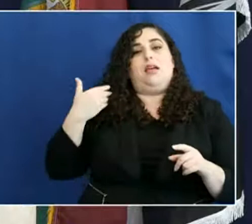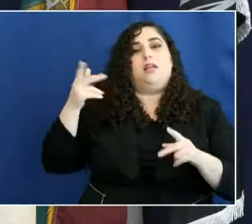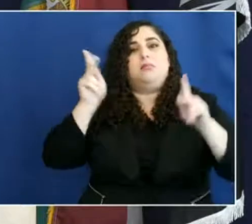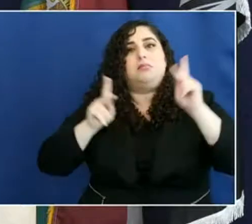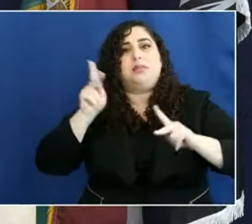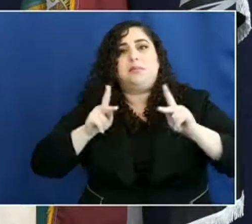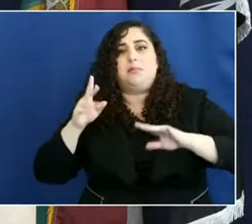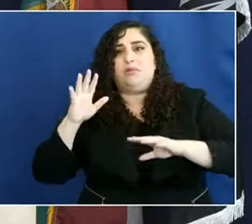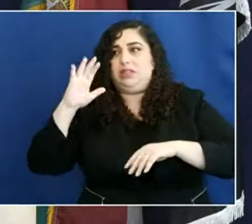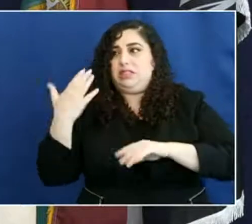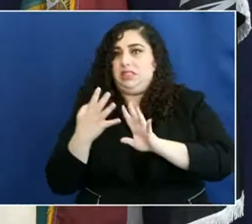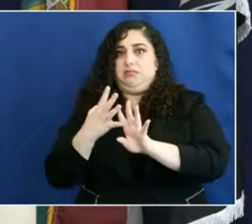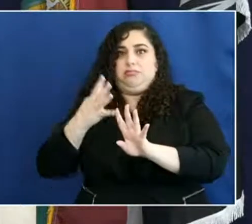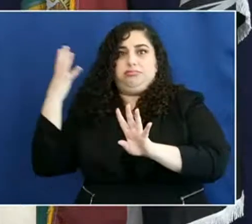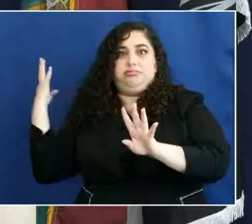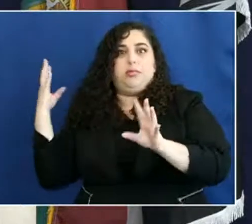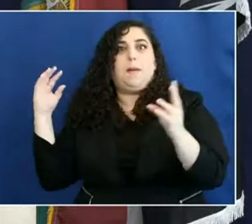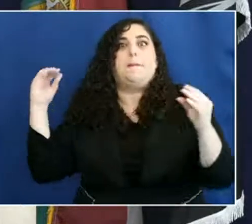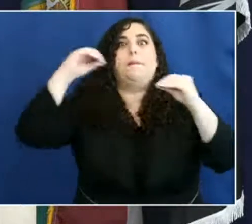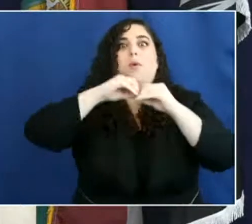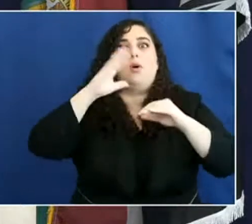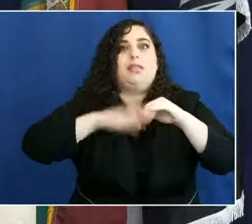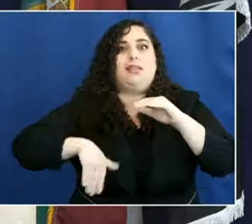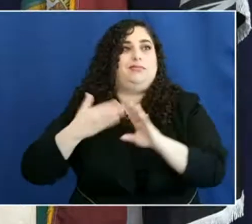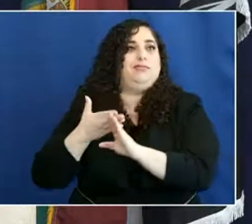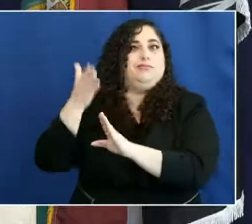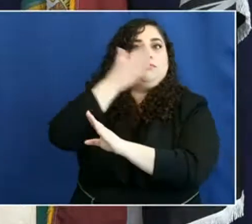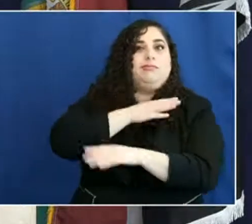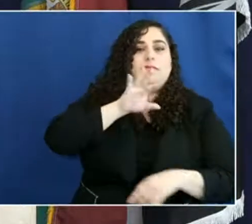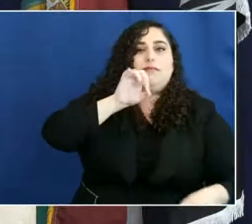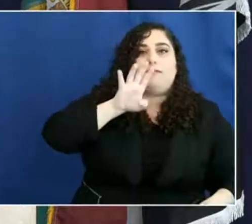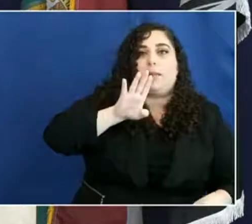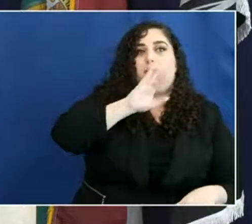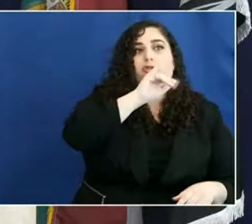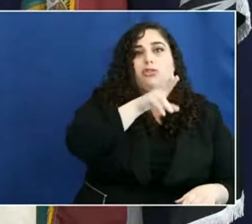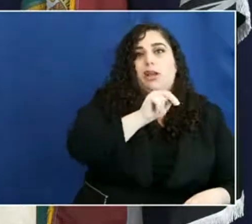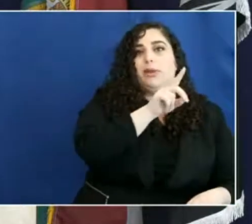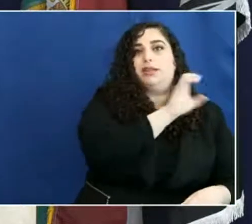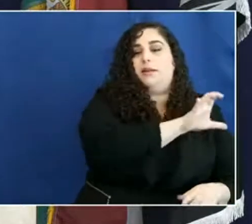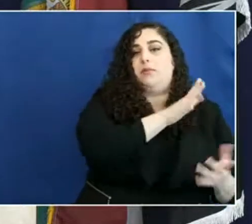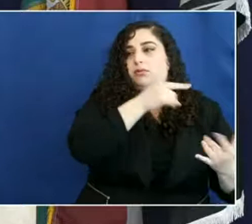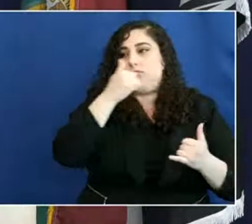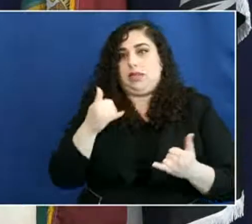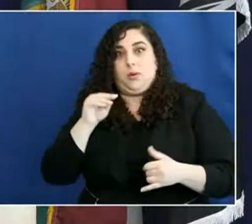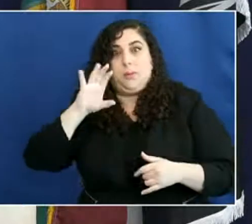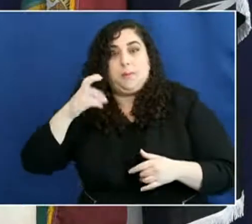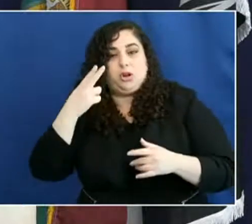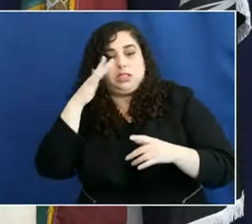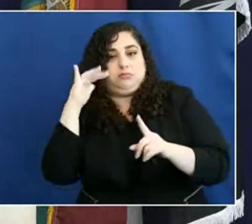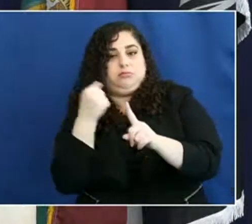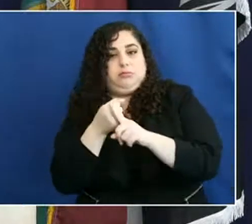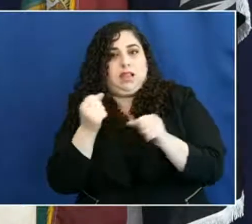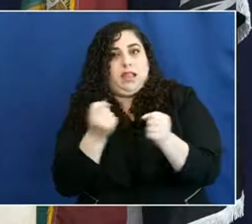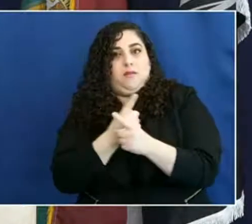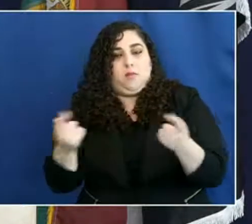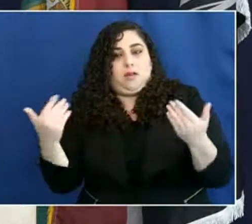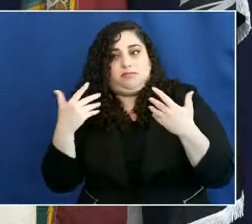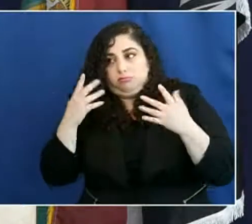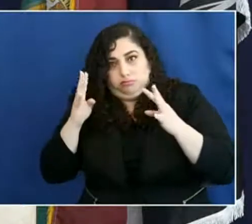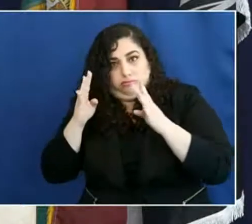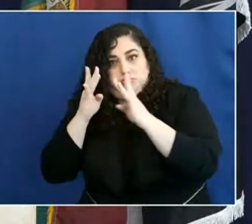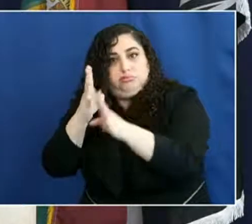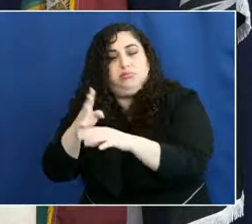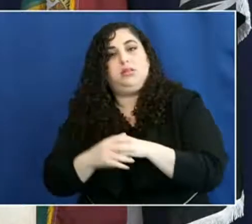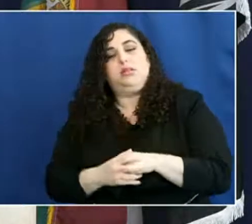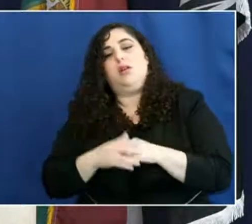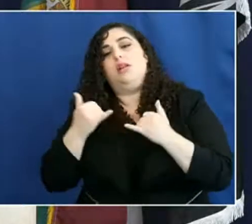for folks whose primary concern was, at the end of December, well, we think the vaccine is too soon, now we're in a very different